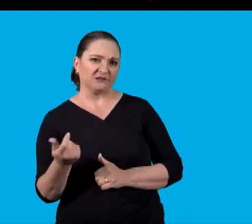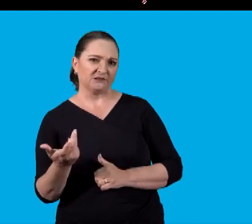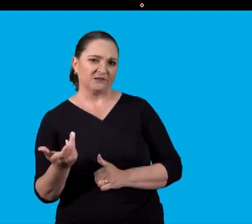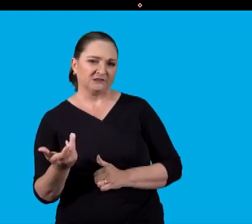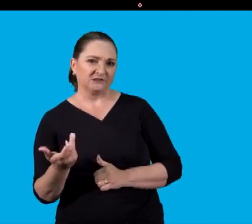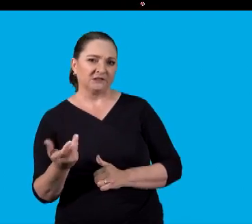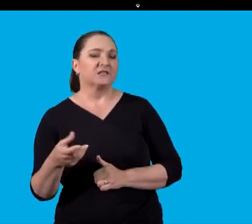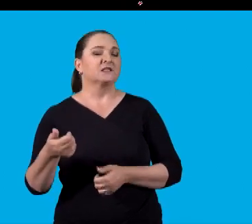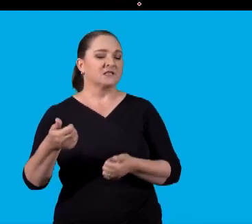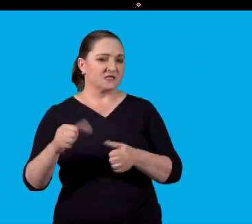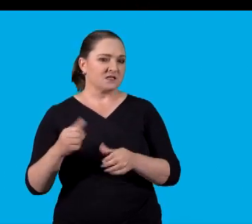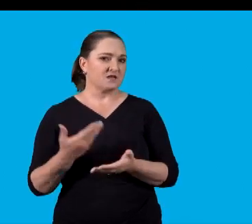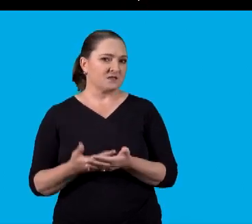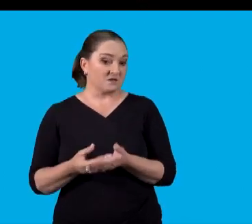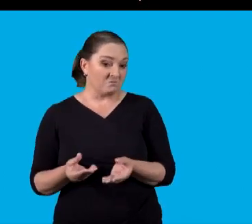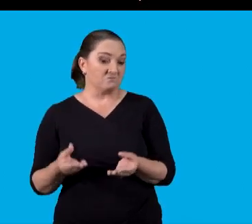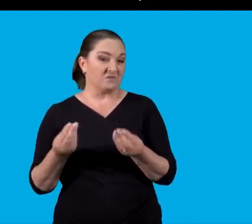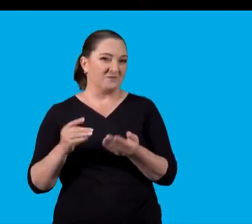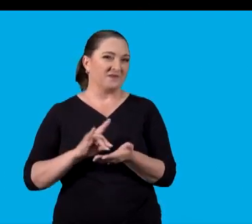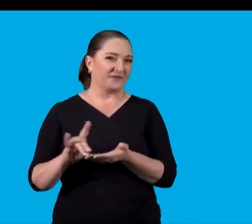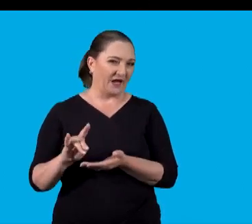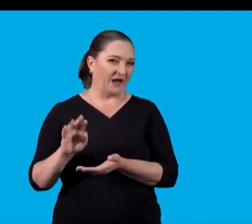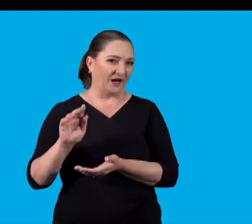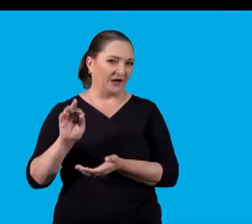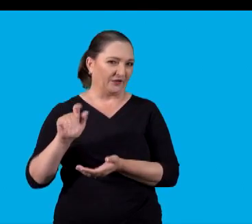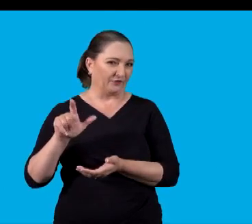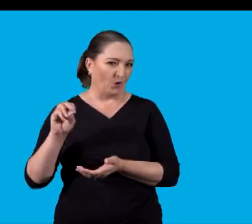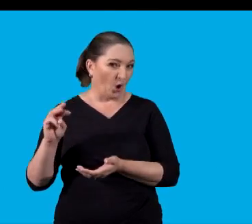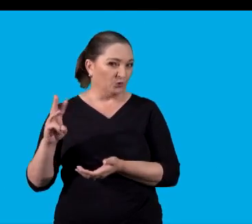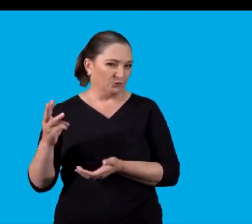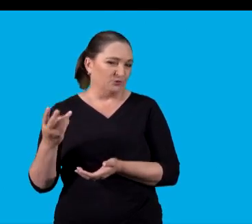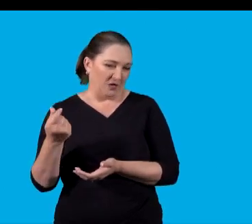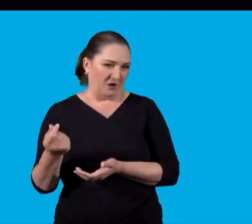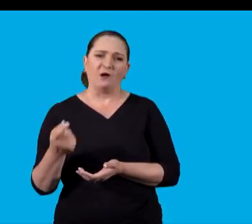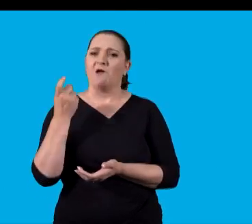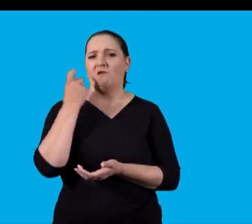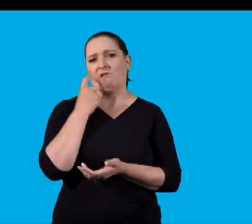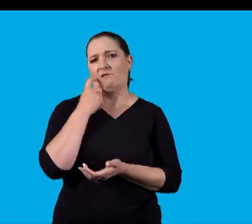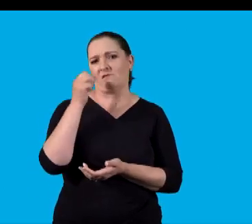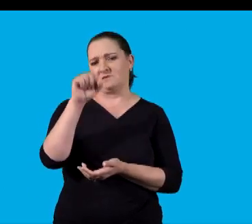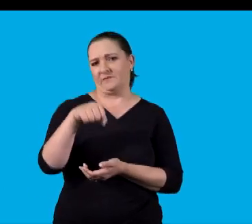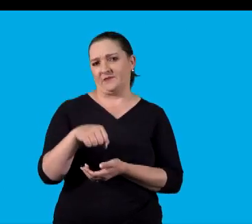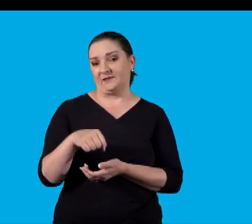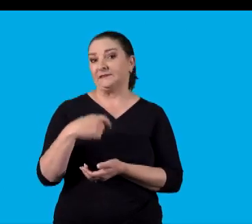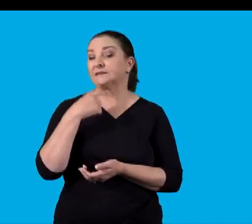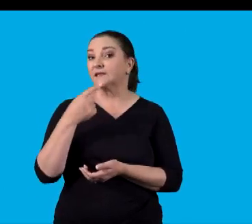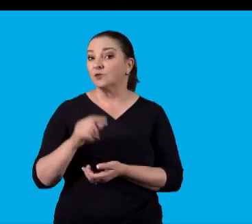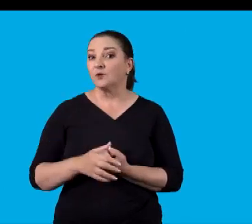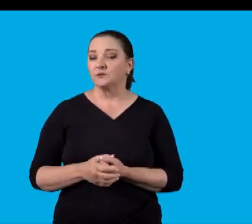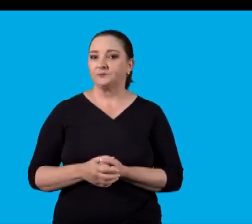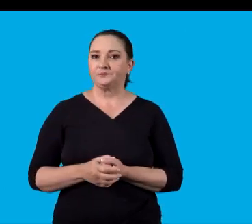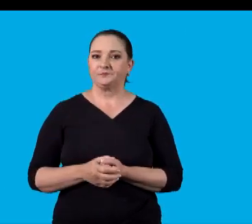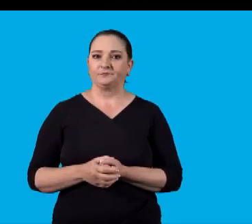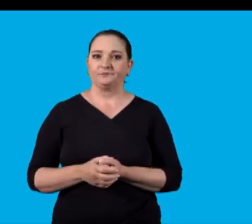to get the average price so that we can get the cash flow amount. To get that one, it is very